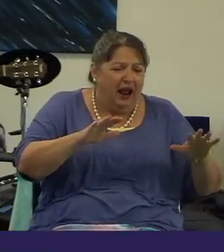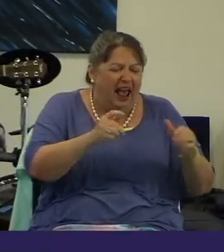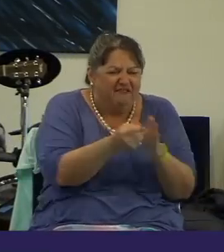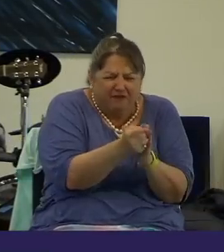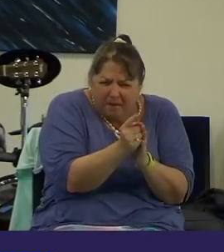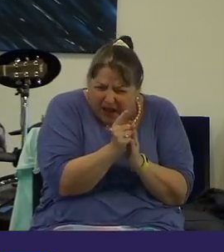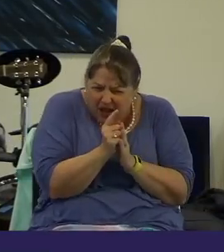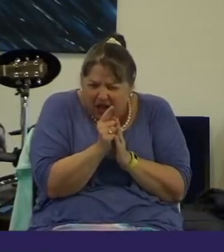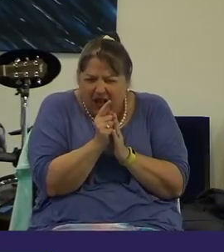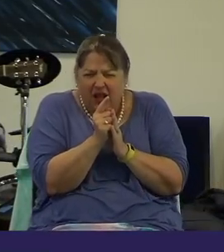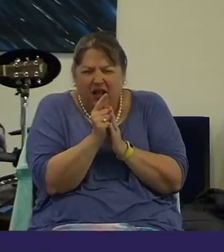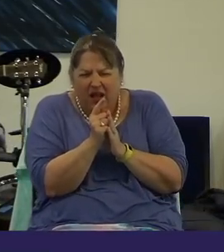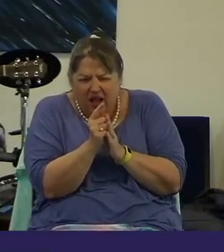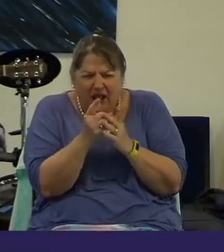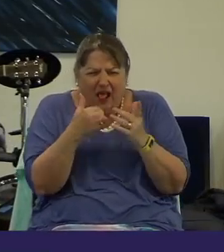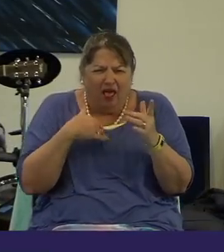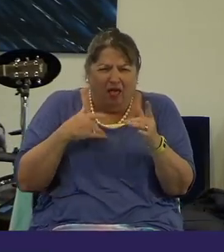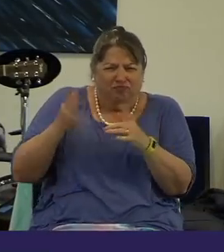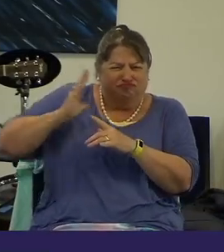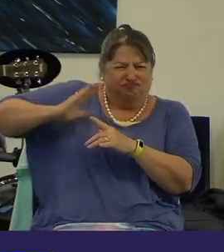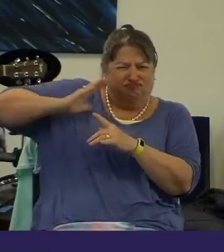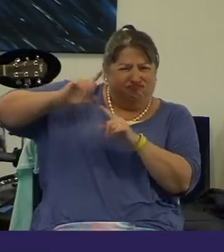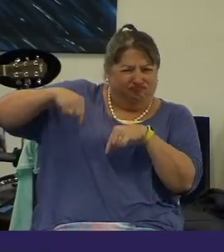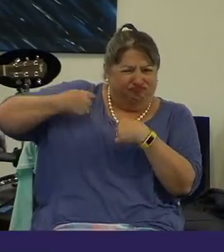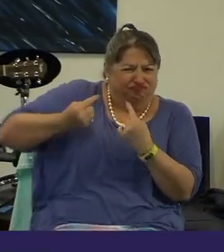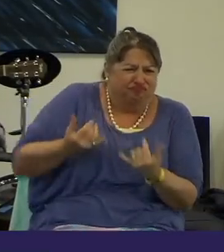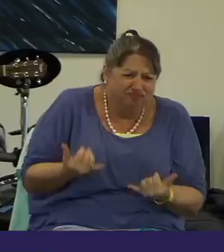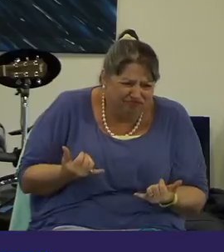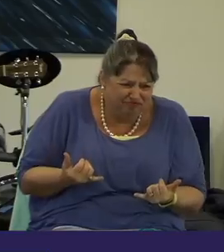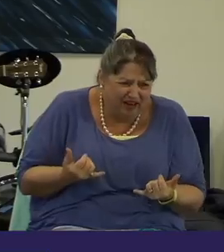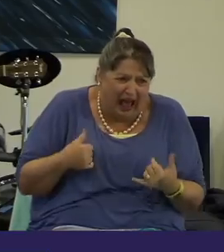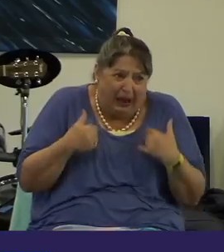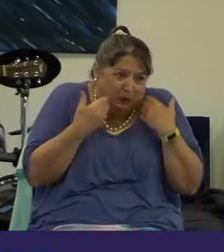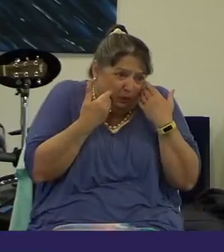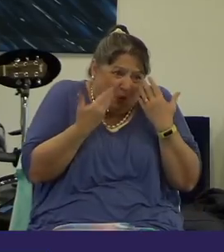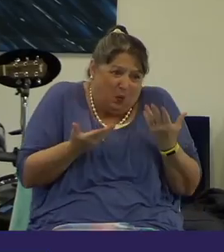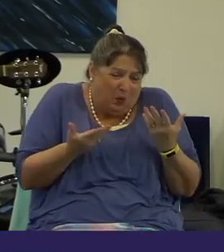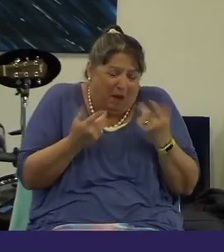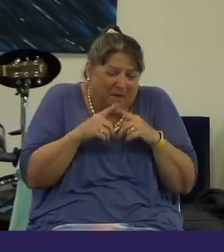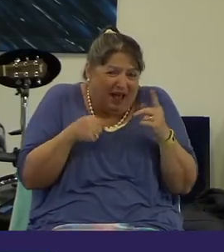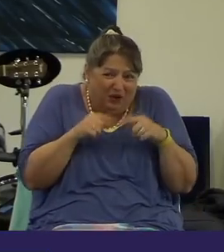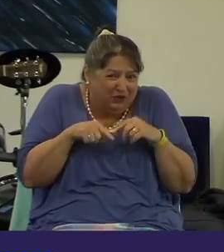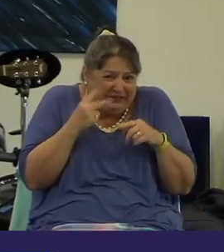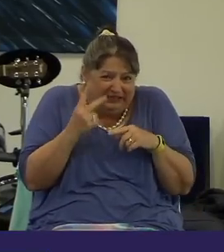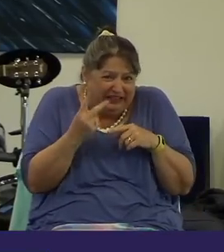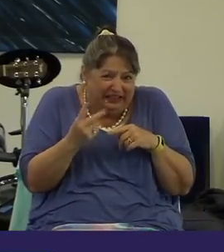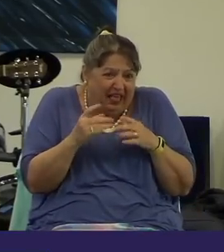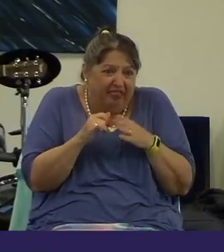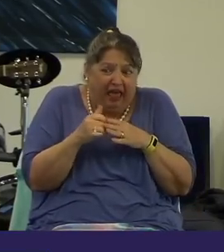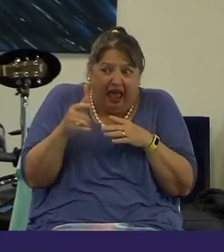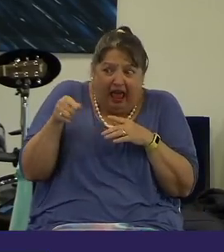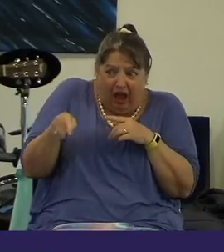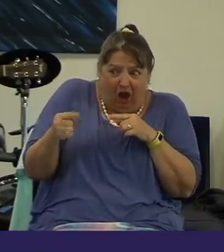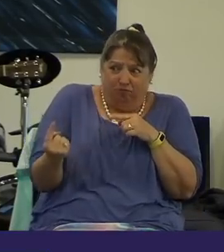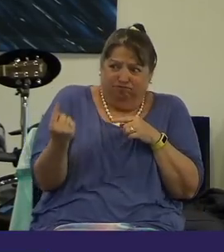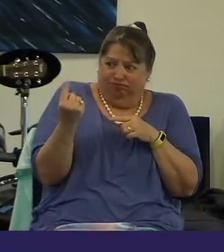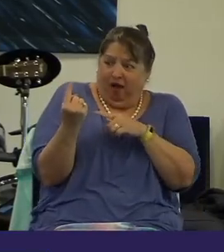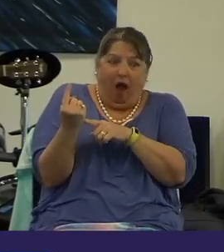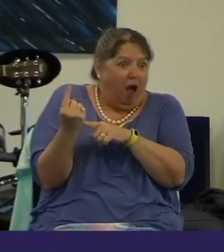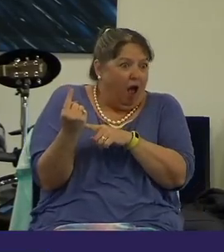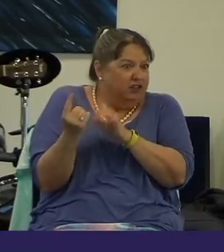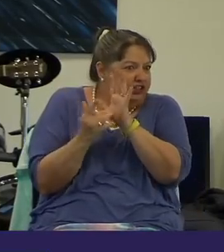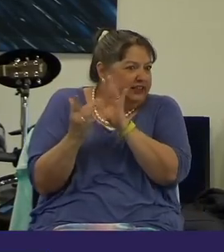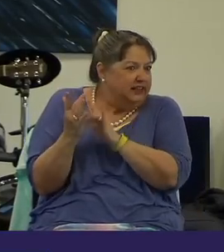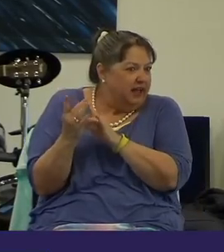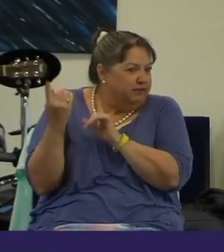every moment, where I've been and where I'm going, even when I didn't know it or couldn't see it, there was Jesus. And